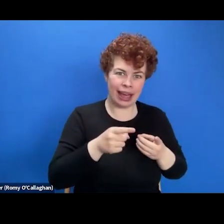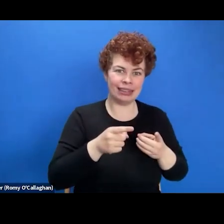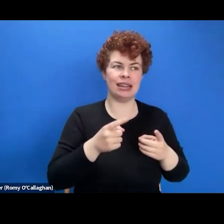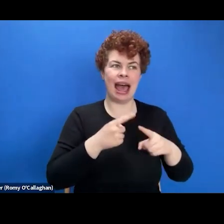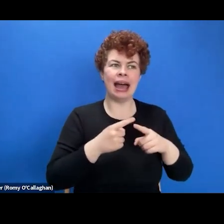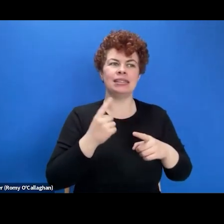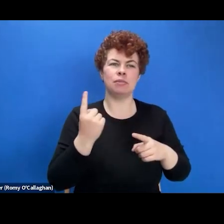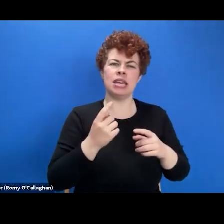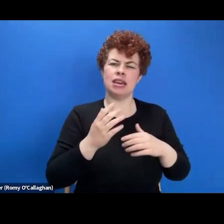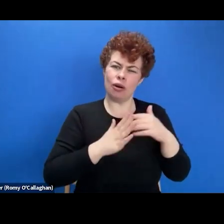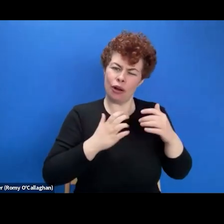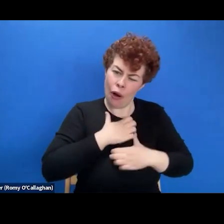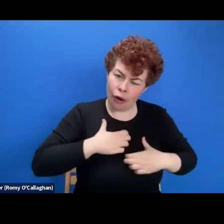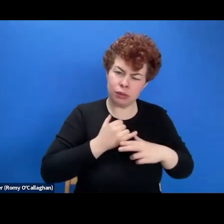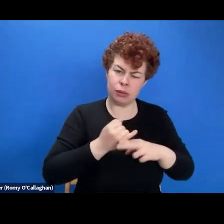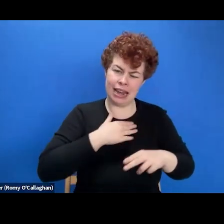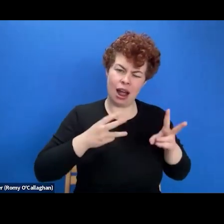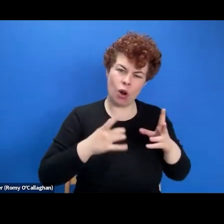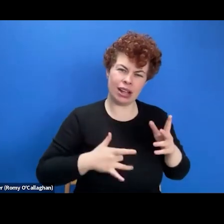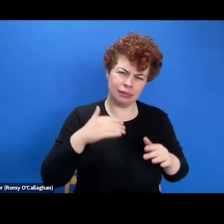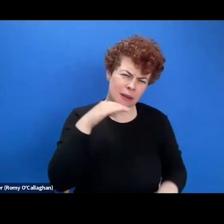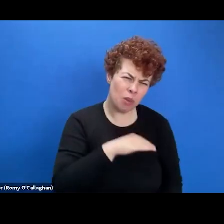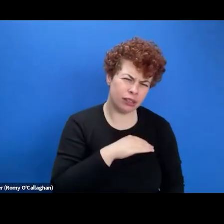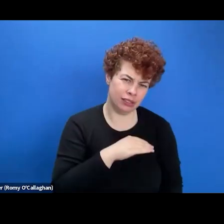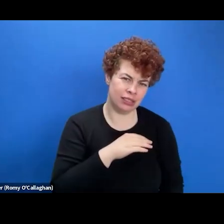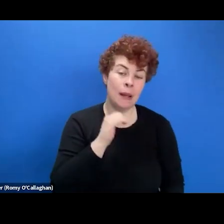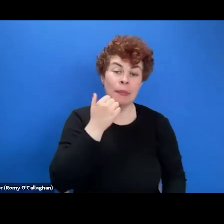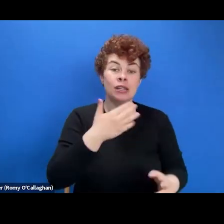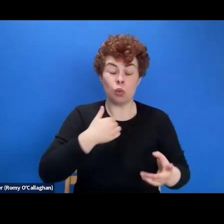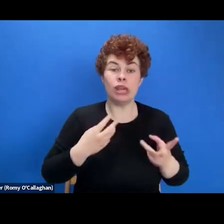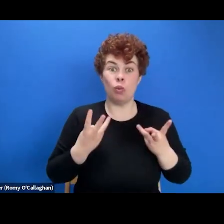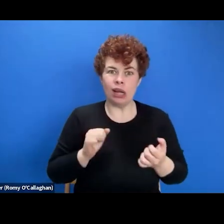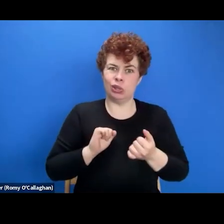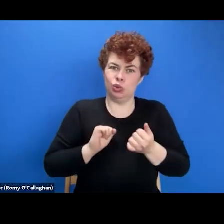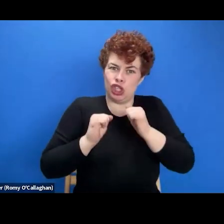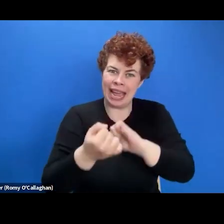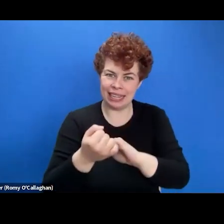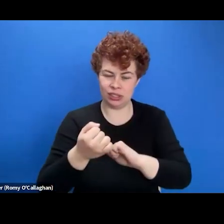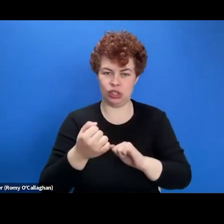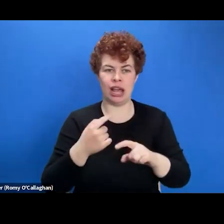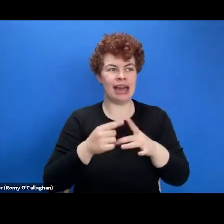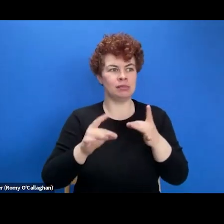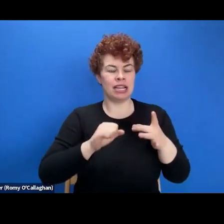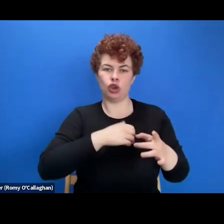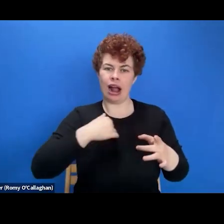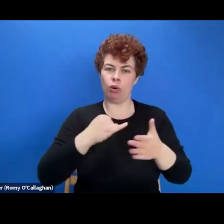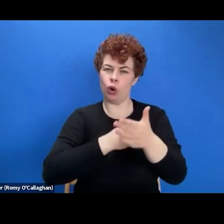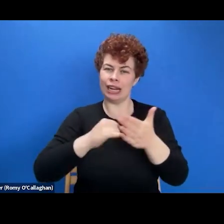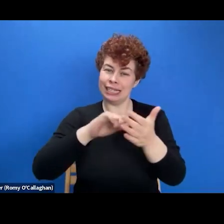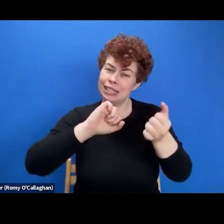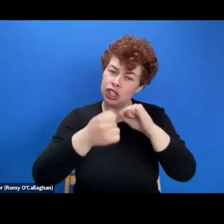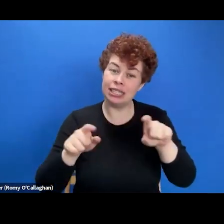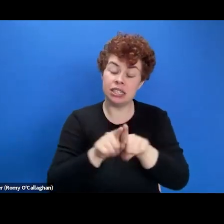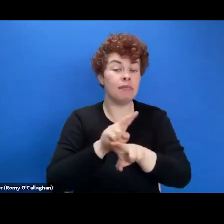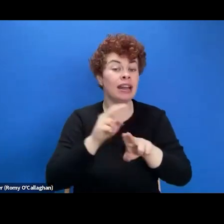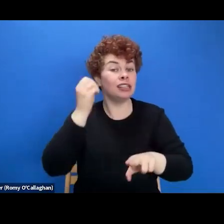lives is also very important, and how we can shift and create change and leverage the power of our organizations is really important, and not to